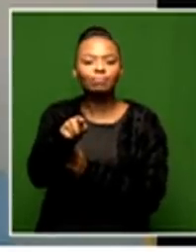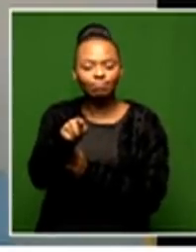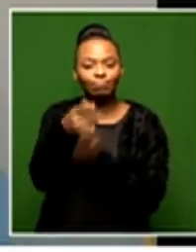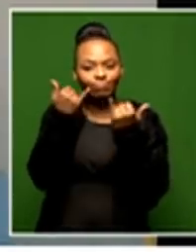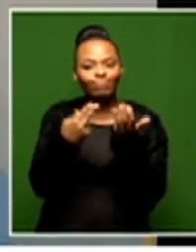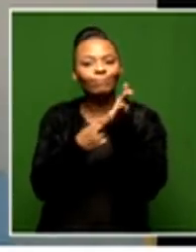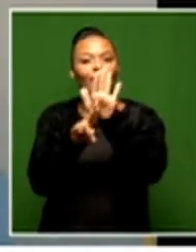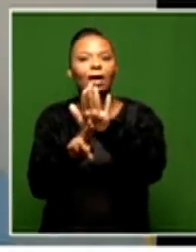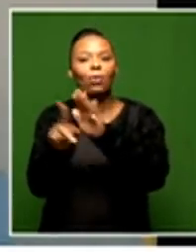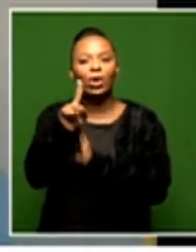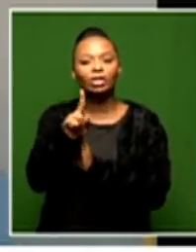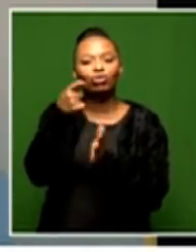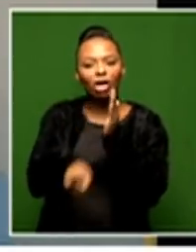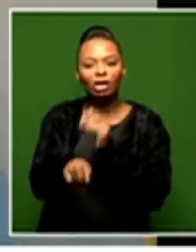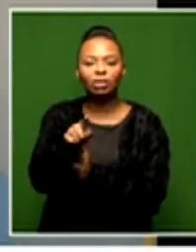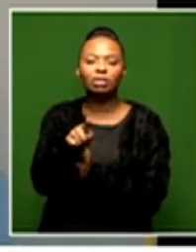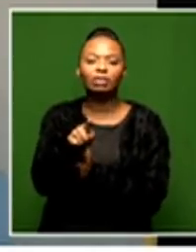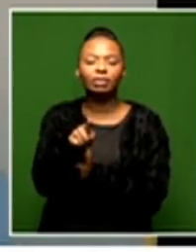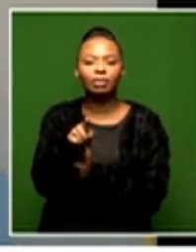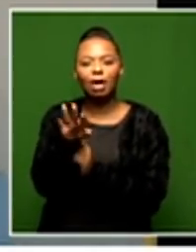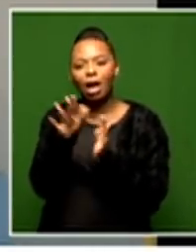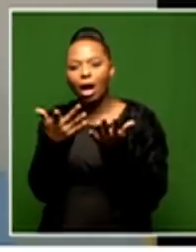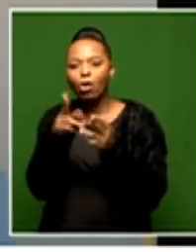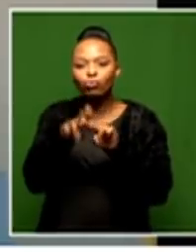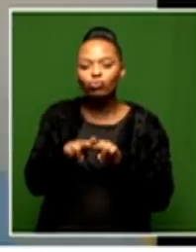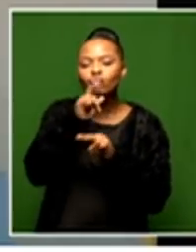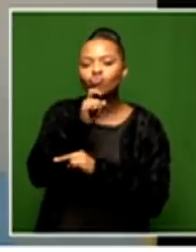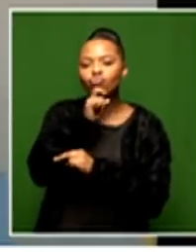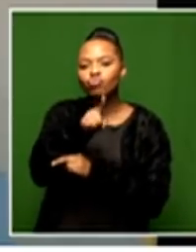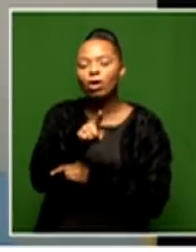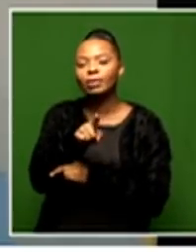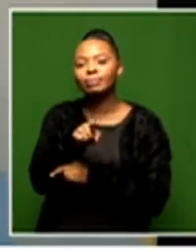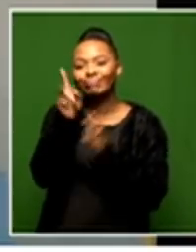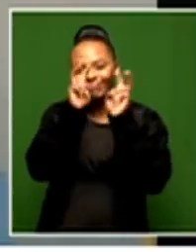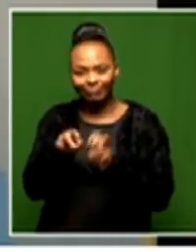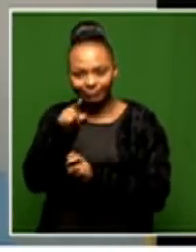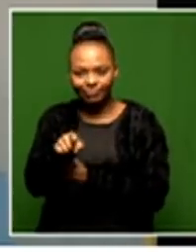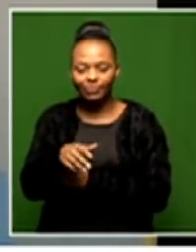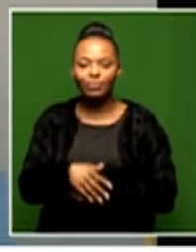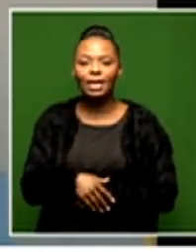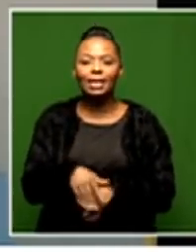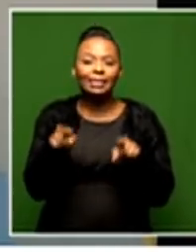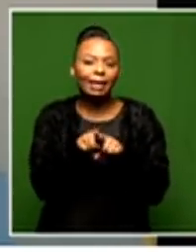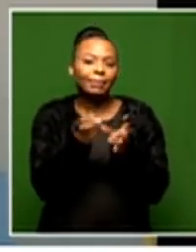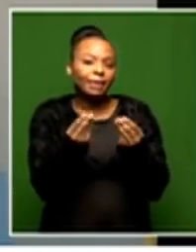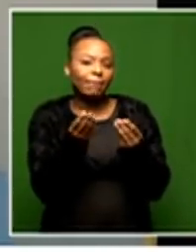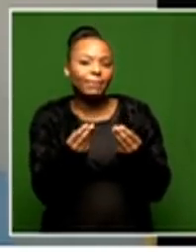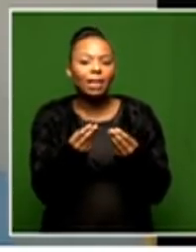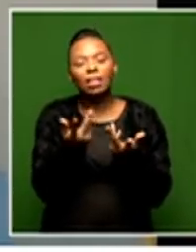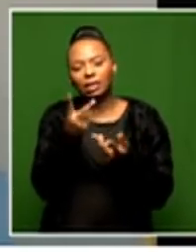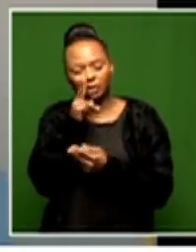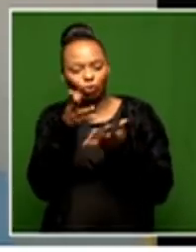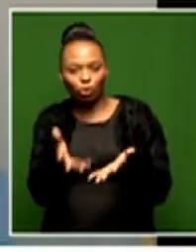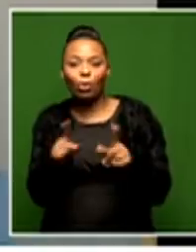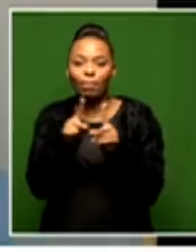reflect, the charges reflect the underlying cost of supplying power. Now, that seems like it should be simple to solve, but